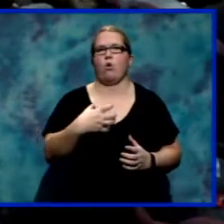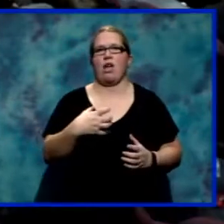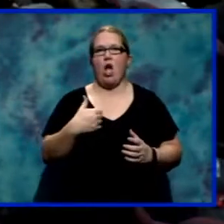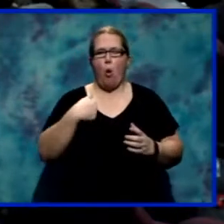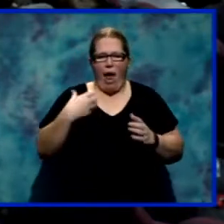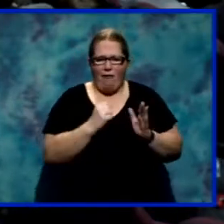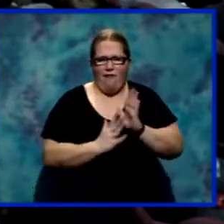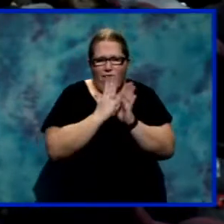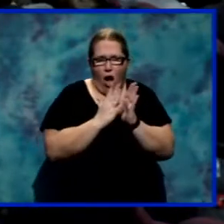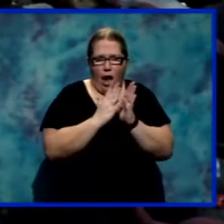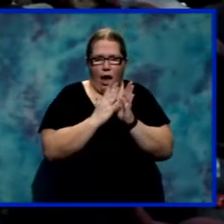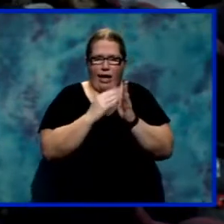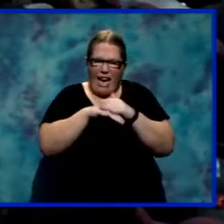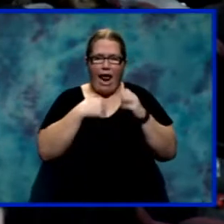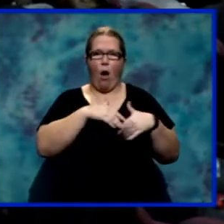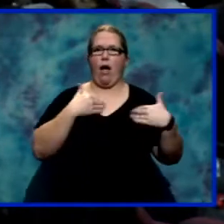in us, driving us further?